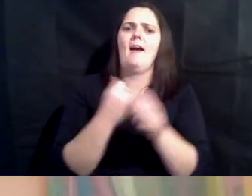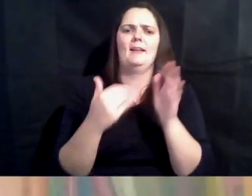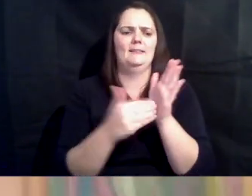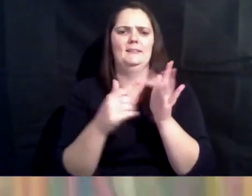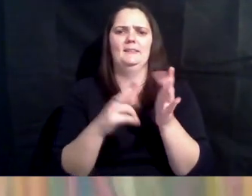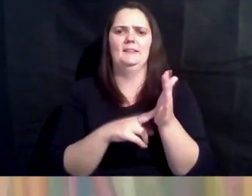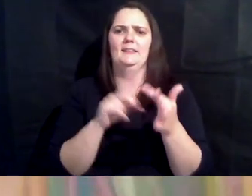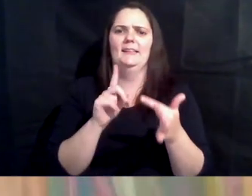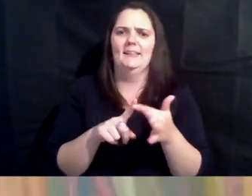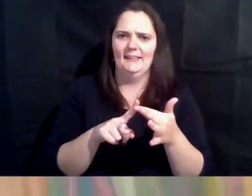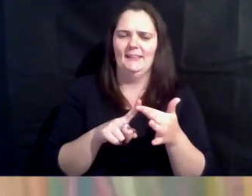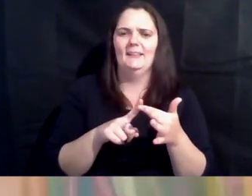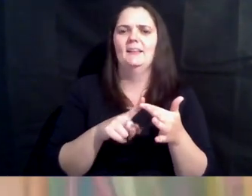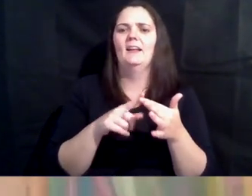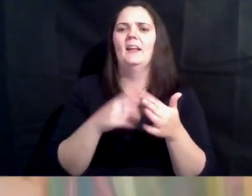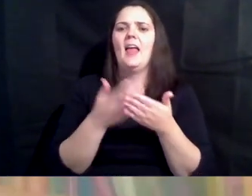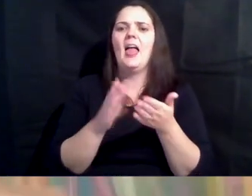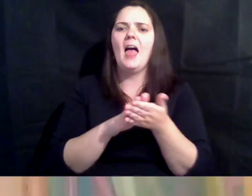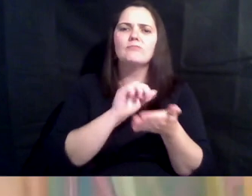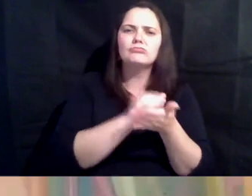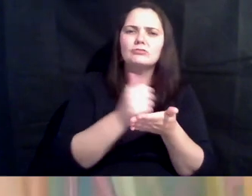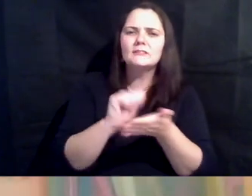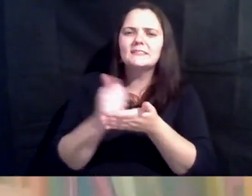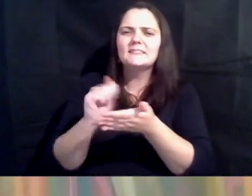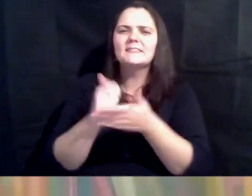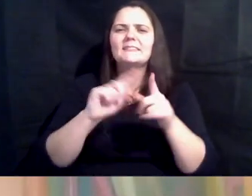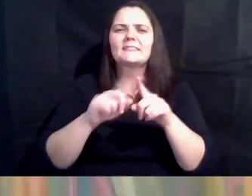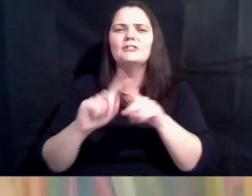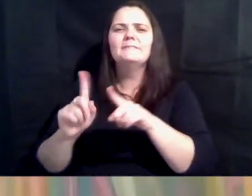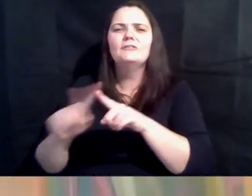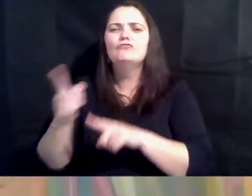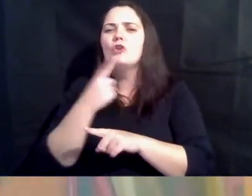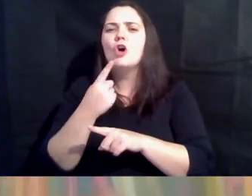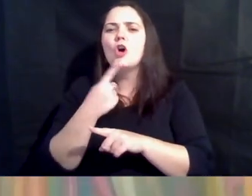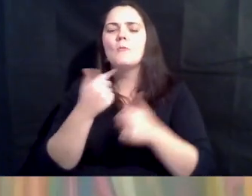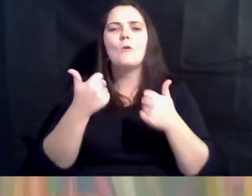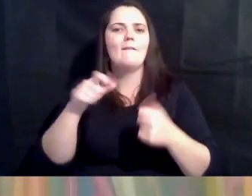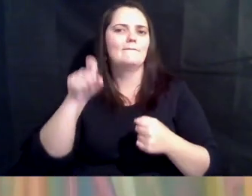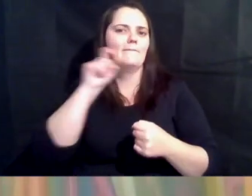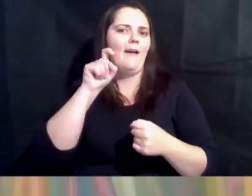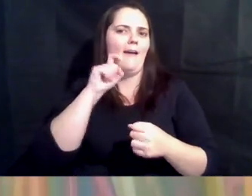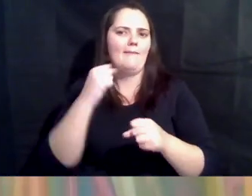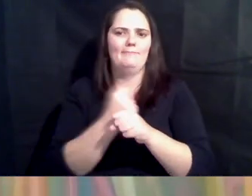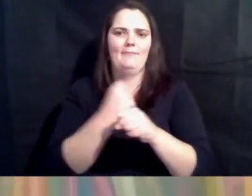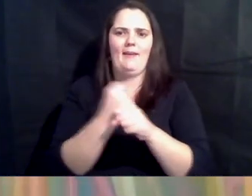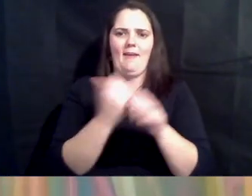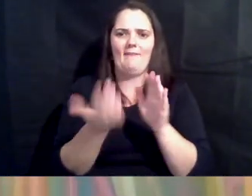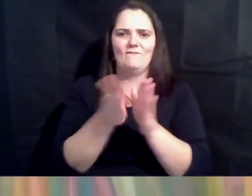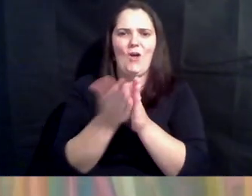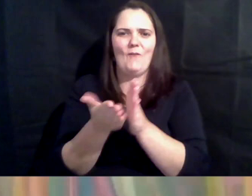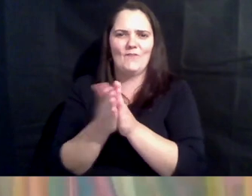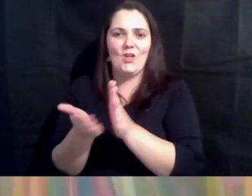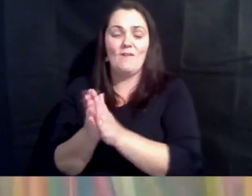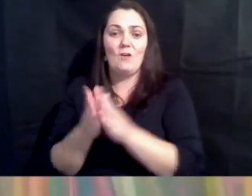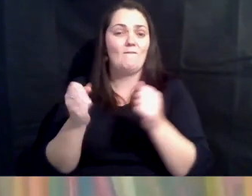a lot about risograph printing and gokko printing and all fun kinds of ways to make and fold zines. There's a